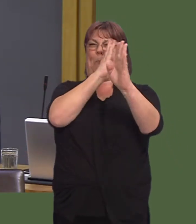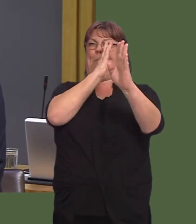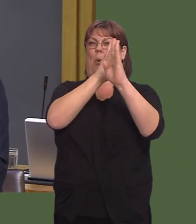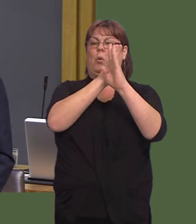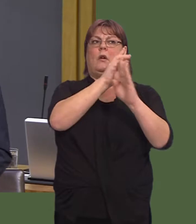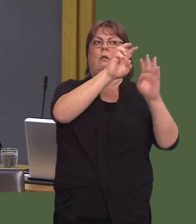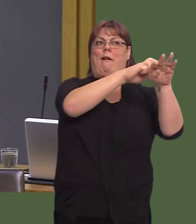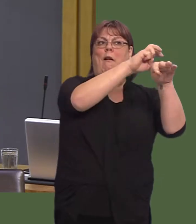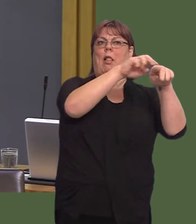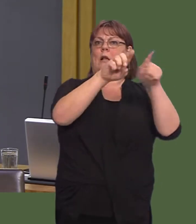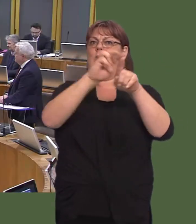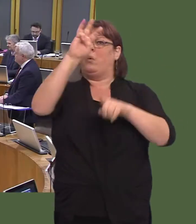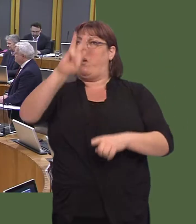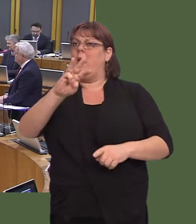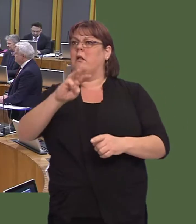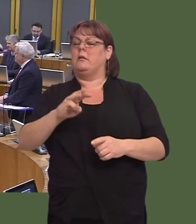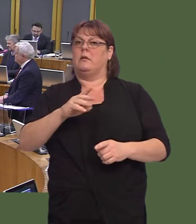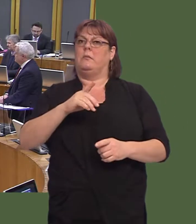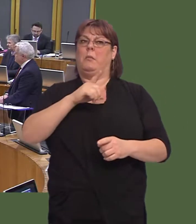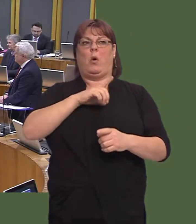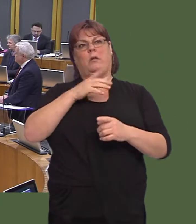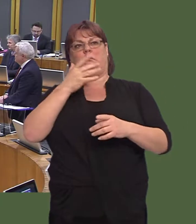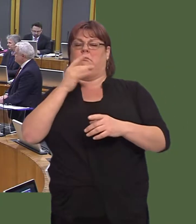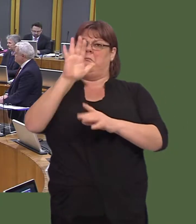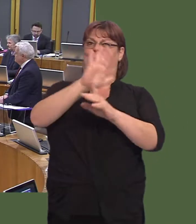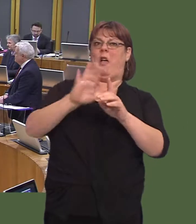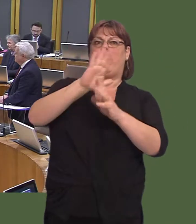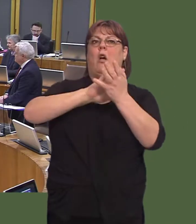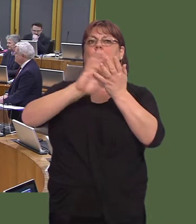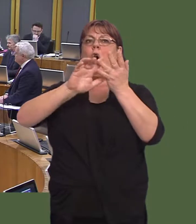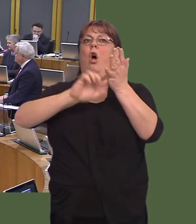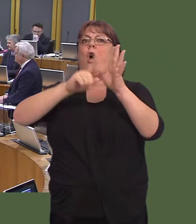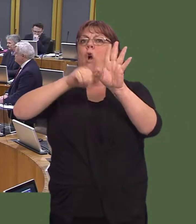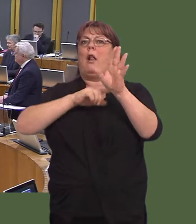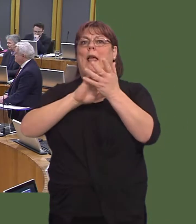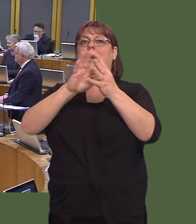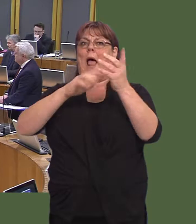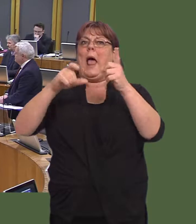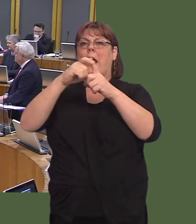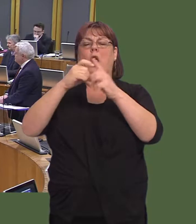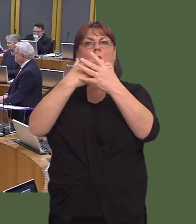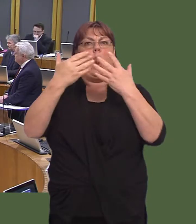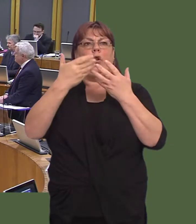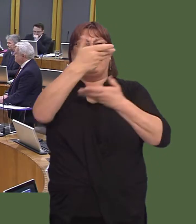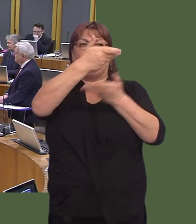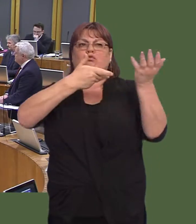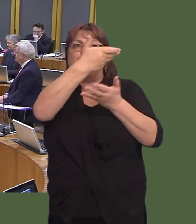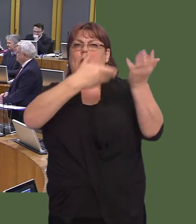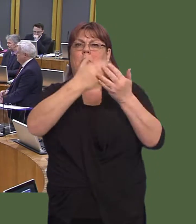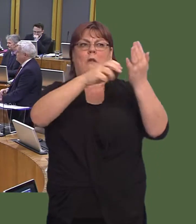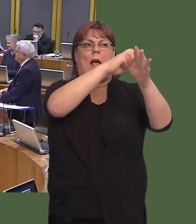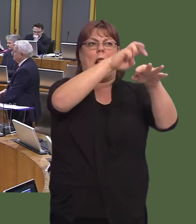and the port of Holyhead. Mae'n obligiadau. There are very grave implications for my